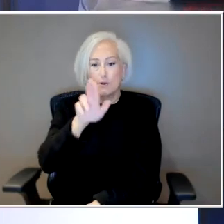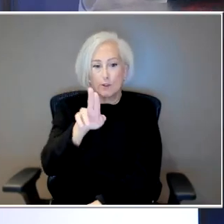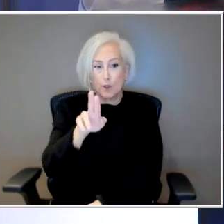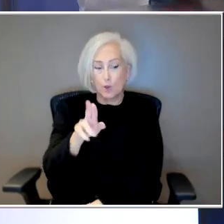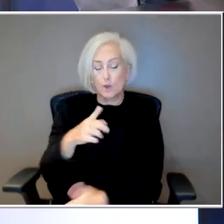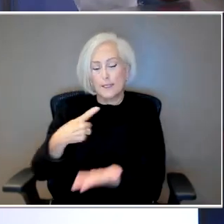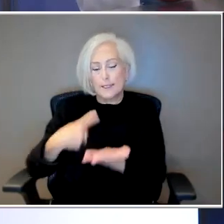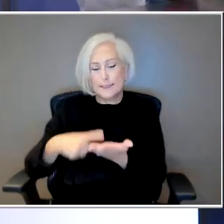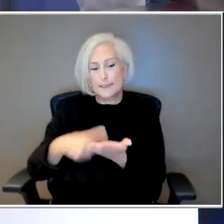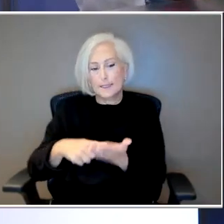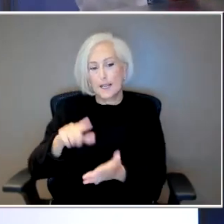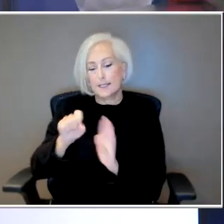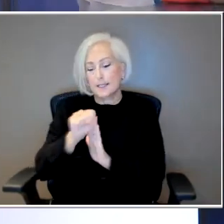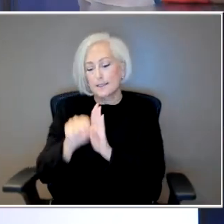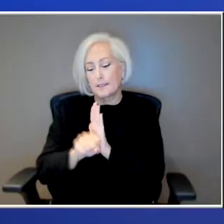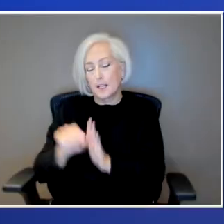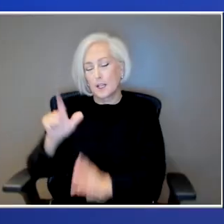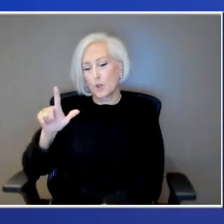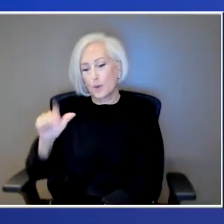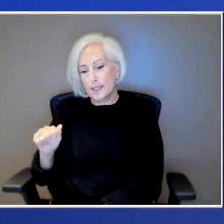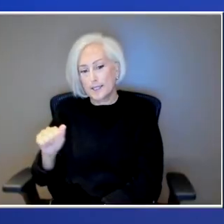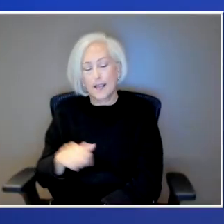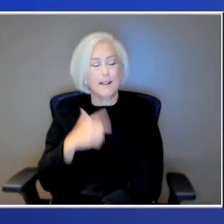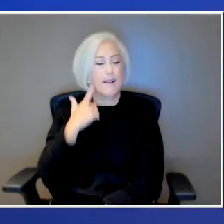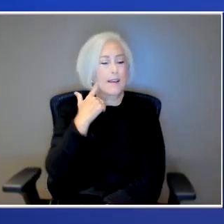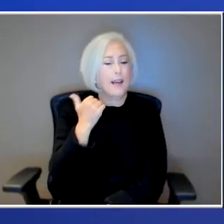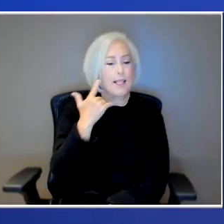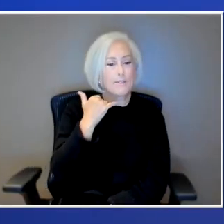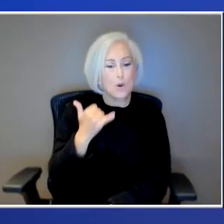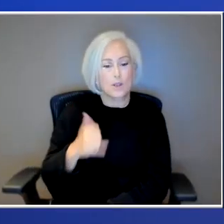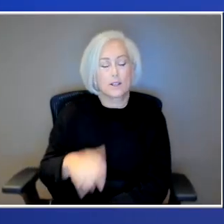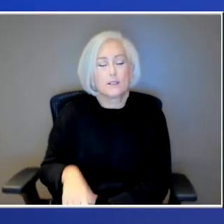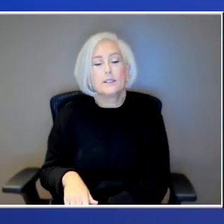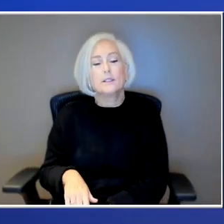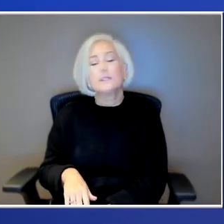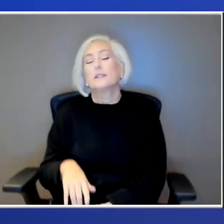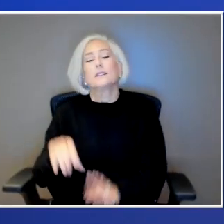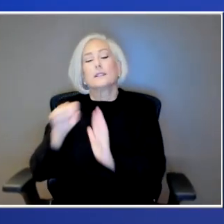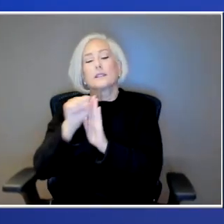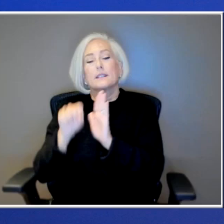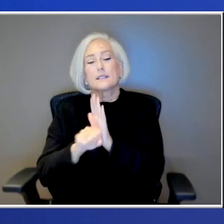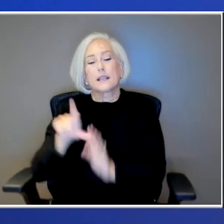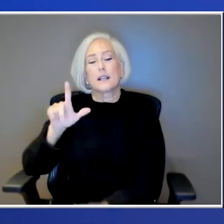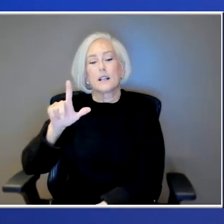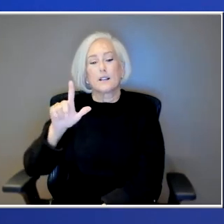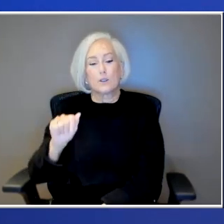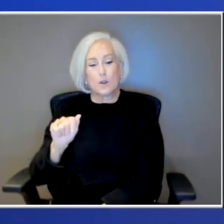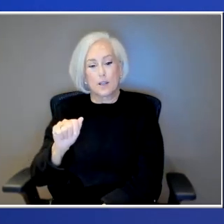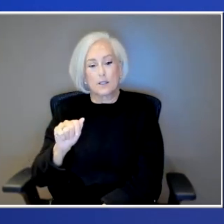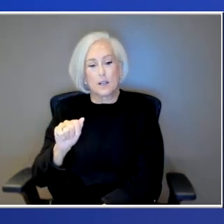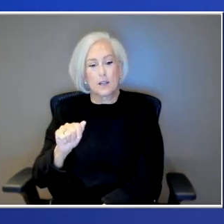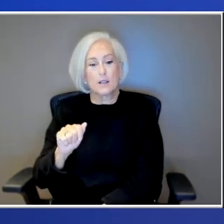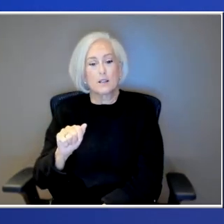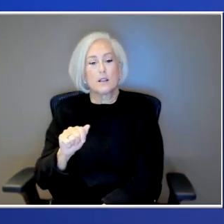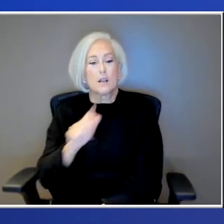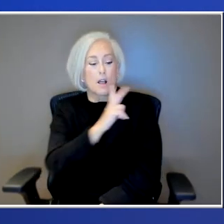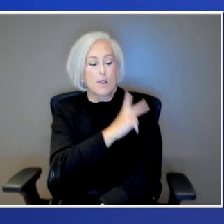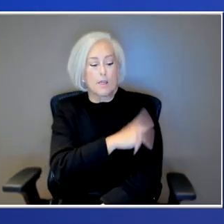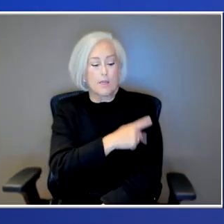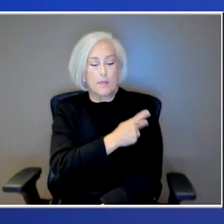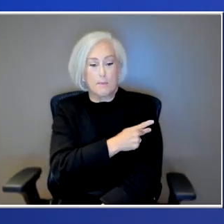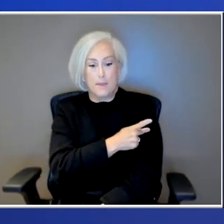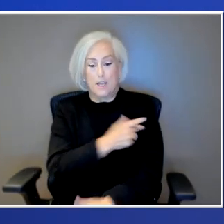far as the Louisiana patient, again, this was a patient with a backyard poultry flock. Patient